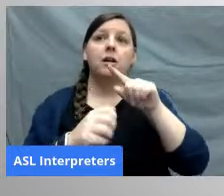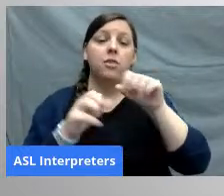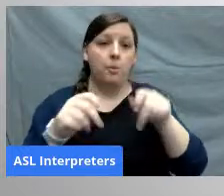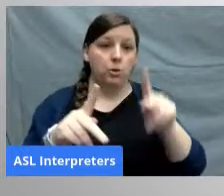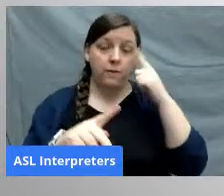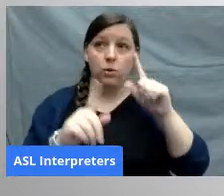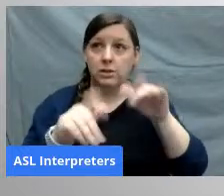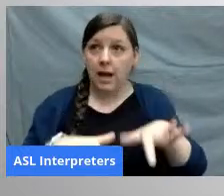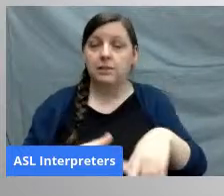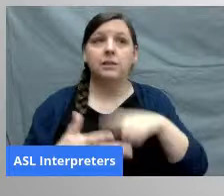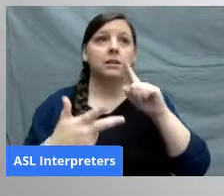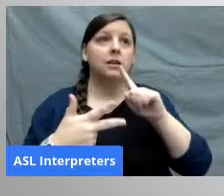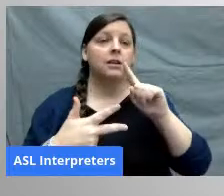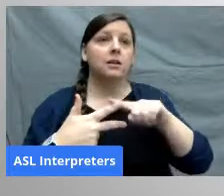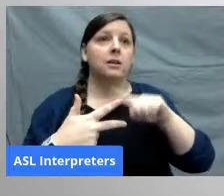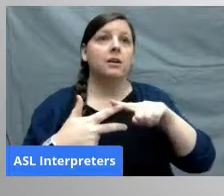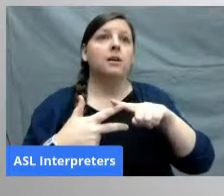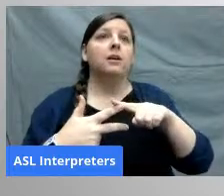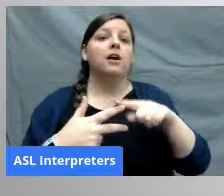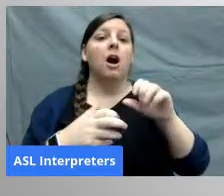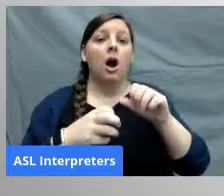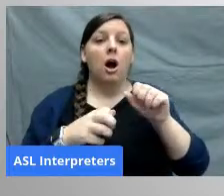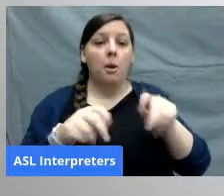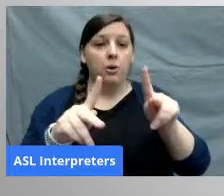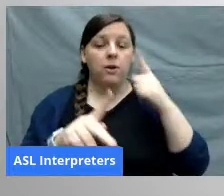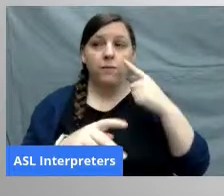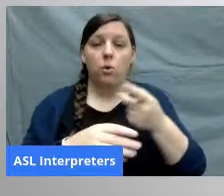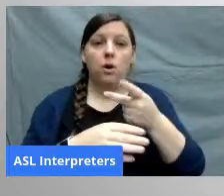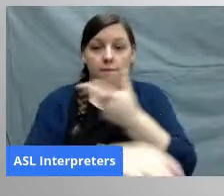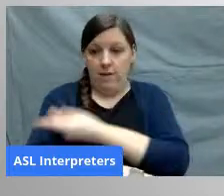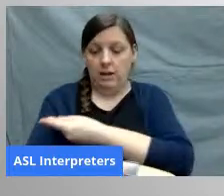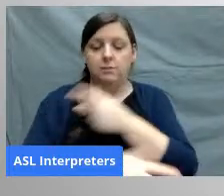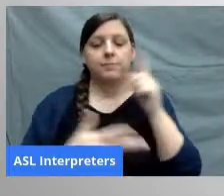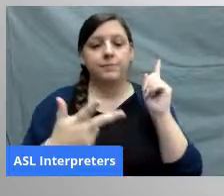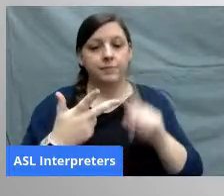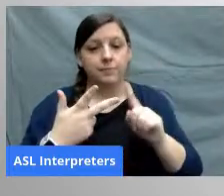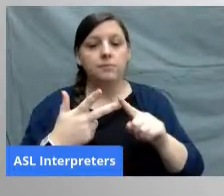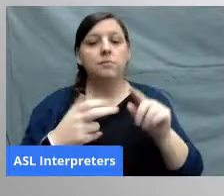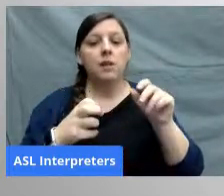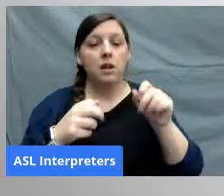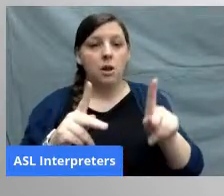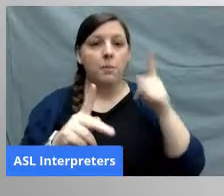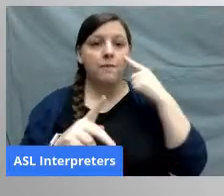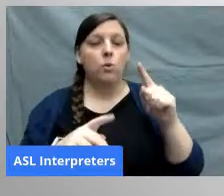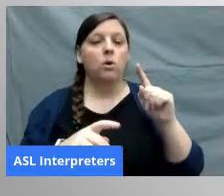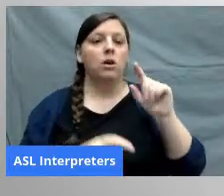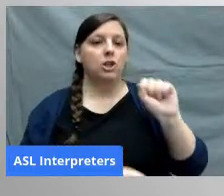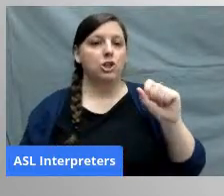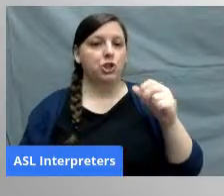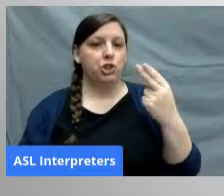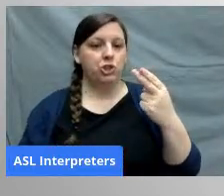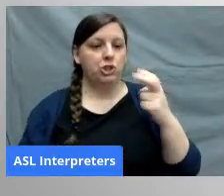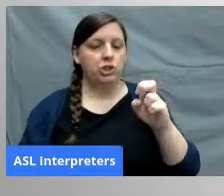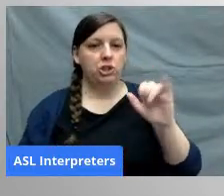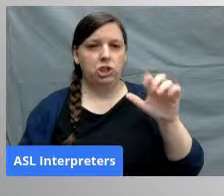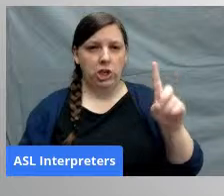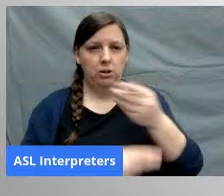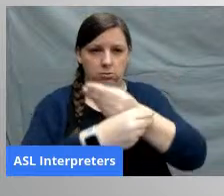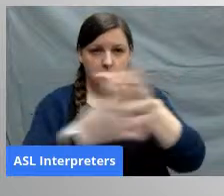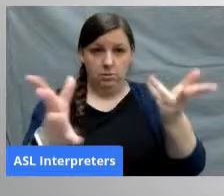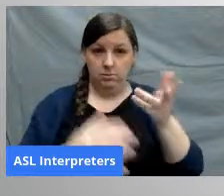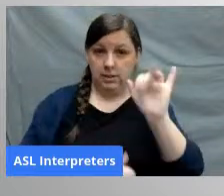potential, for vaccination, and then opportunities for on-site testing. Is that correct, Nurse